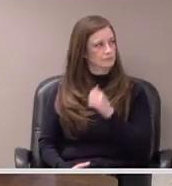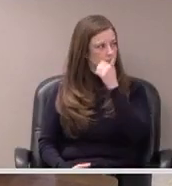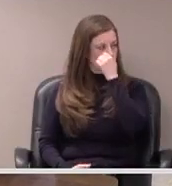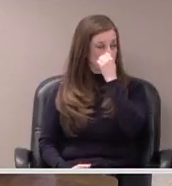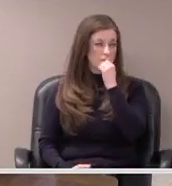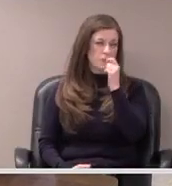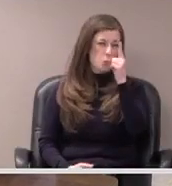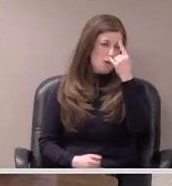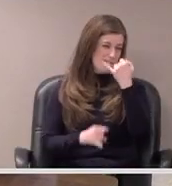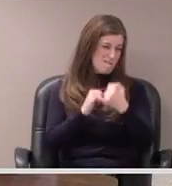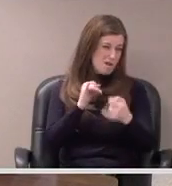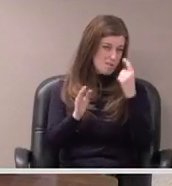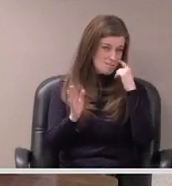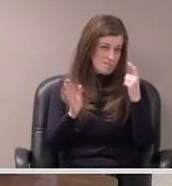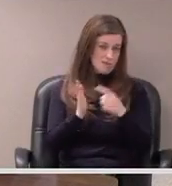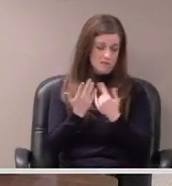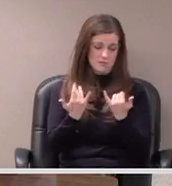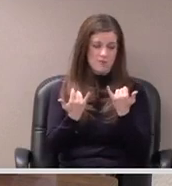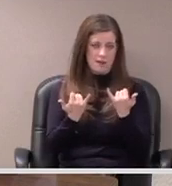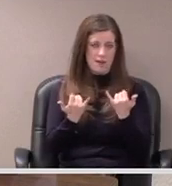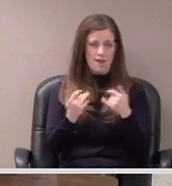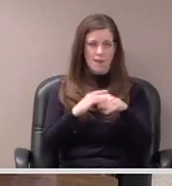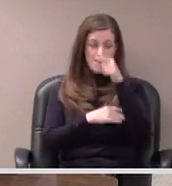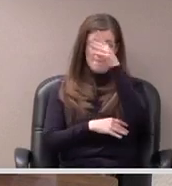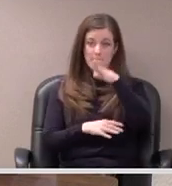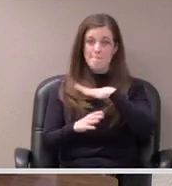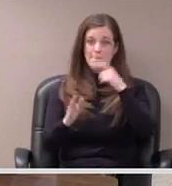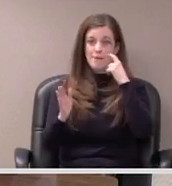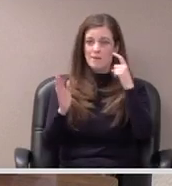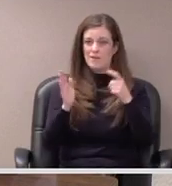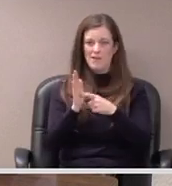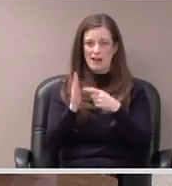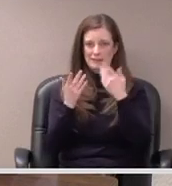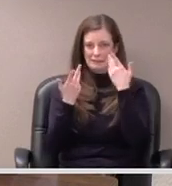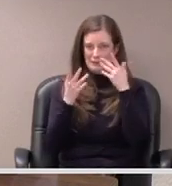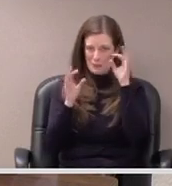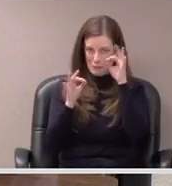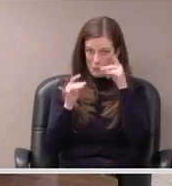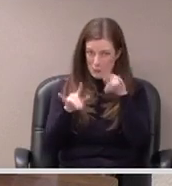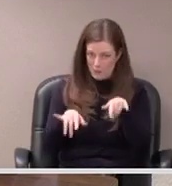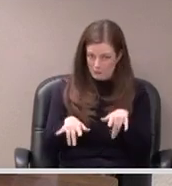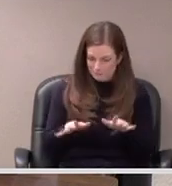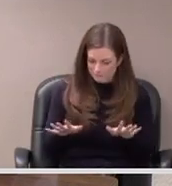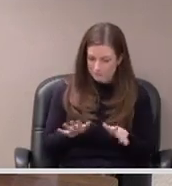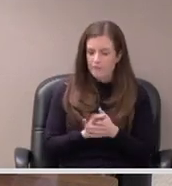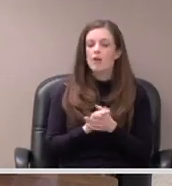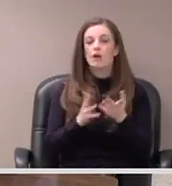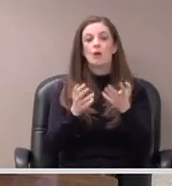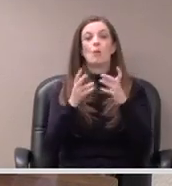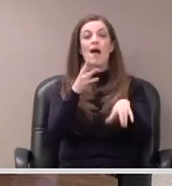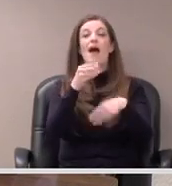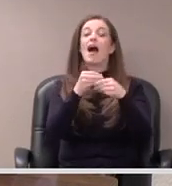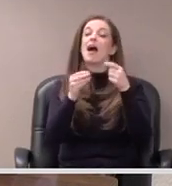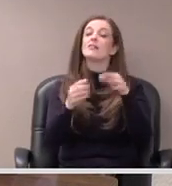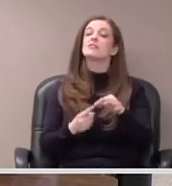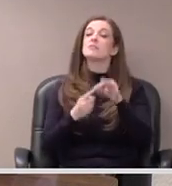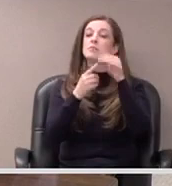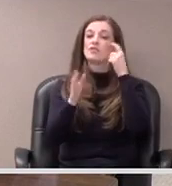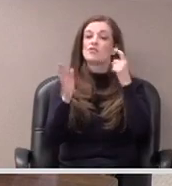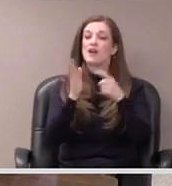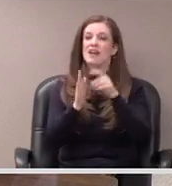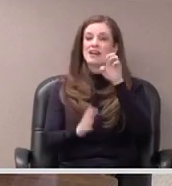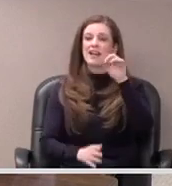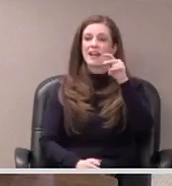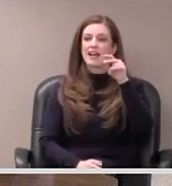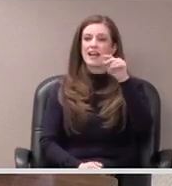We have one final recognition tonight, and the man being recognized does not know it. We'd like to add a special recognition to